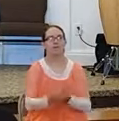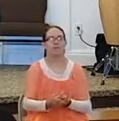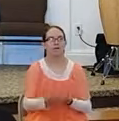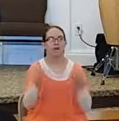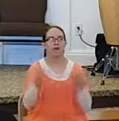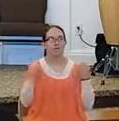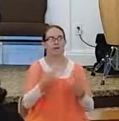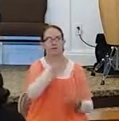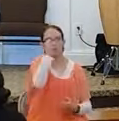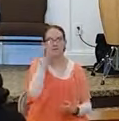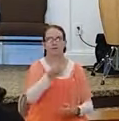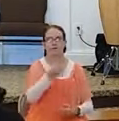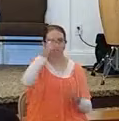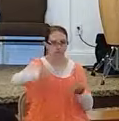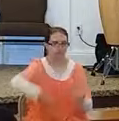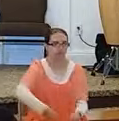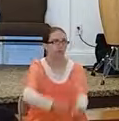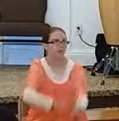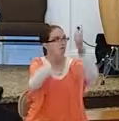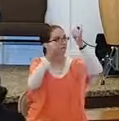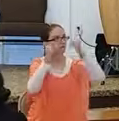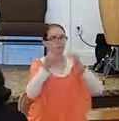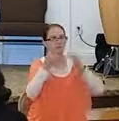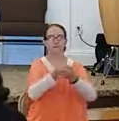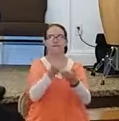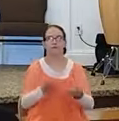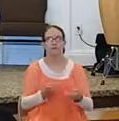had to ask God to dig me out of some before.